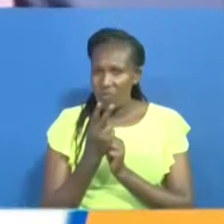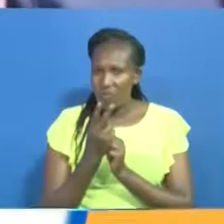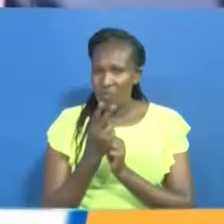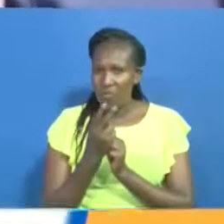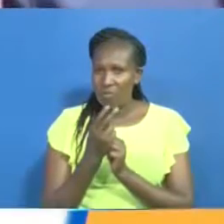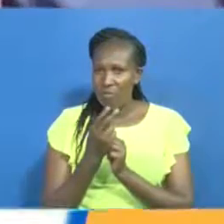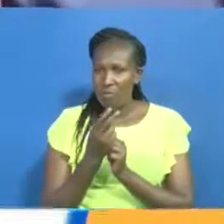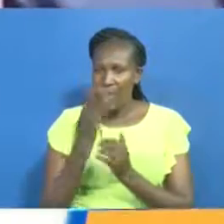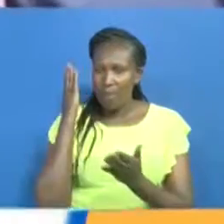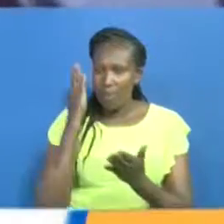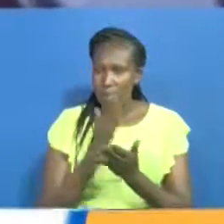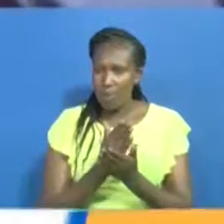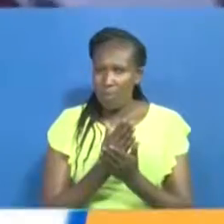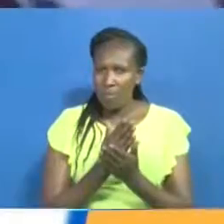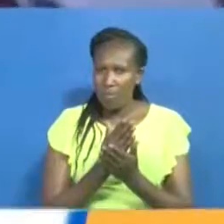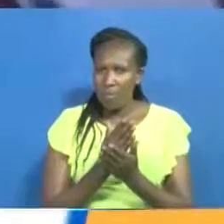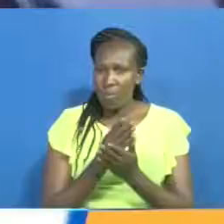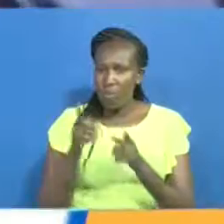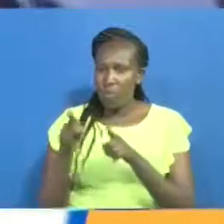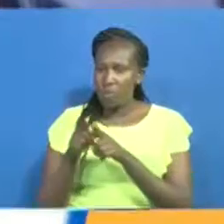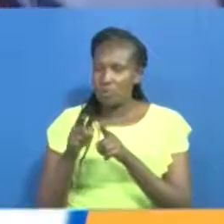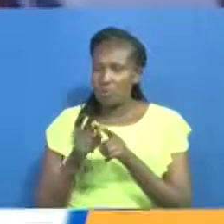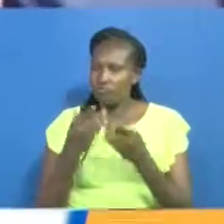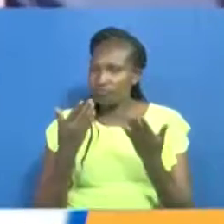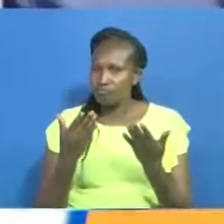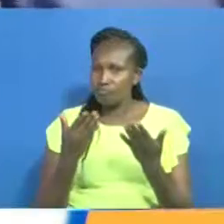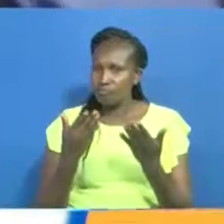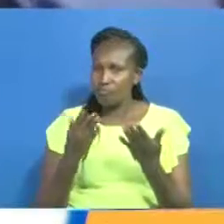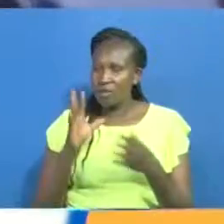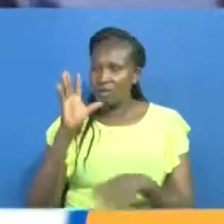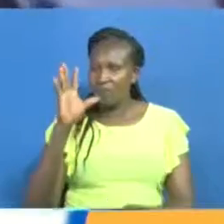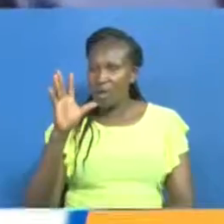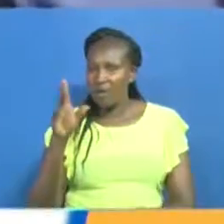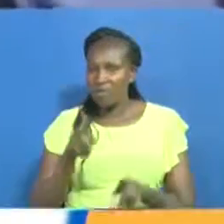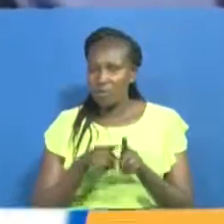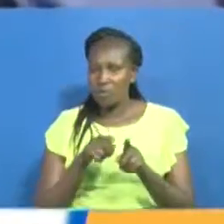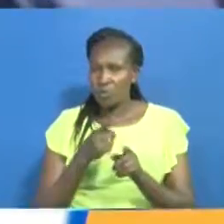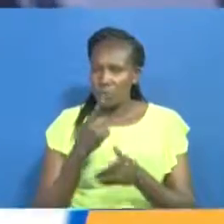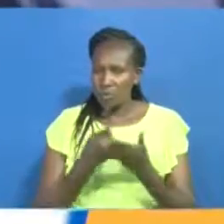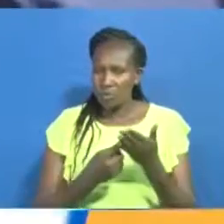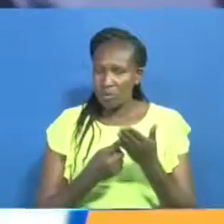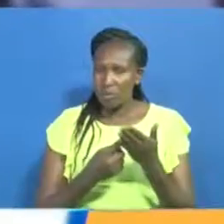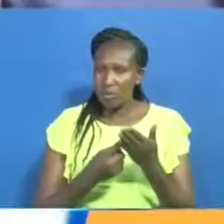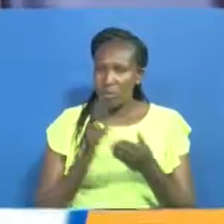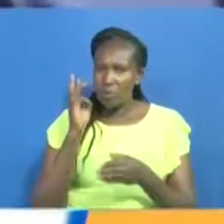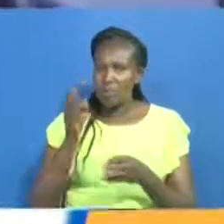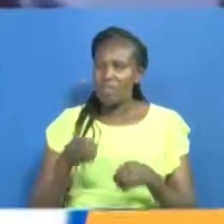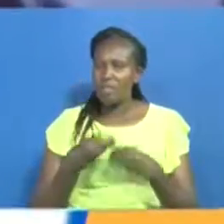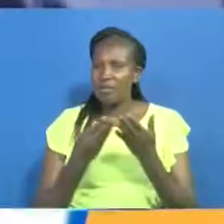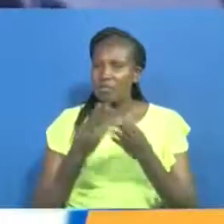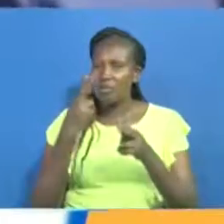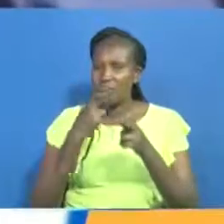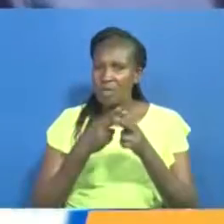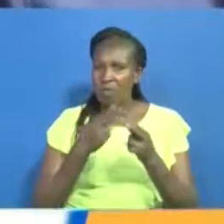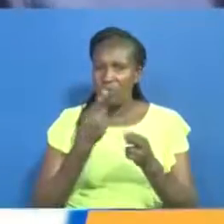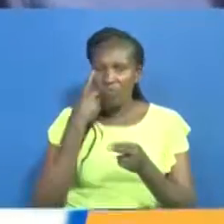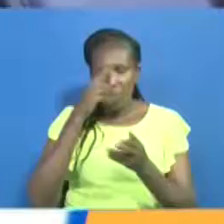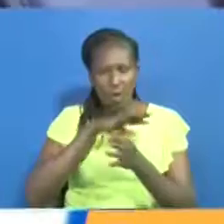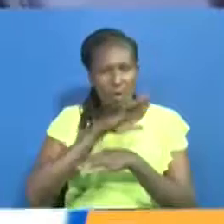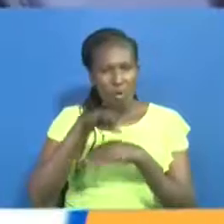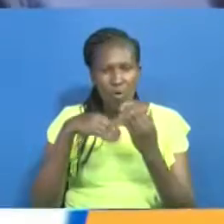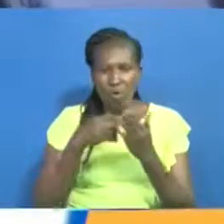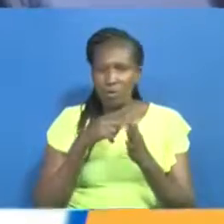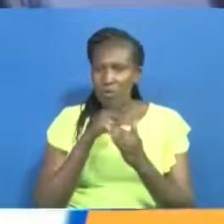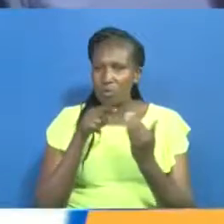banned and have been suspended, and 5 have been deregistered. We'll give you the names of those circles. So